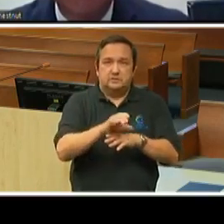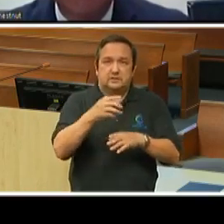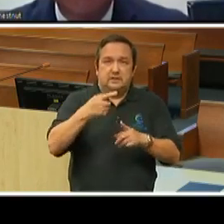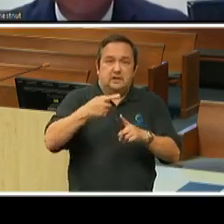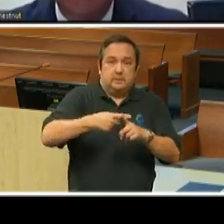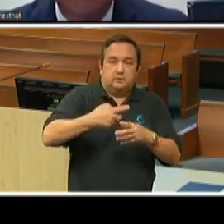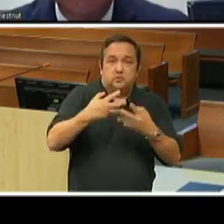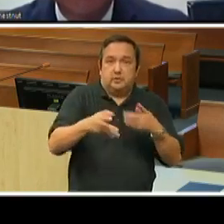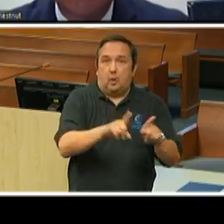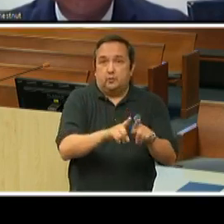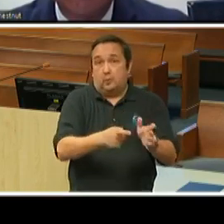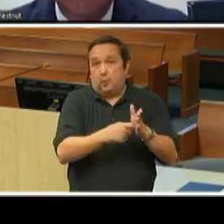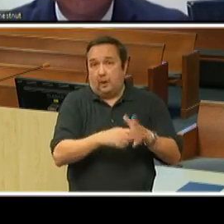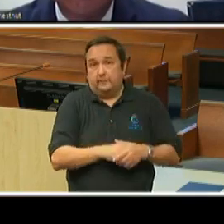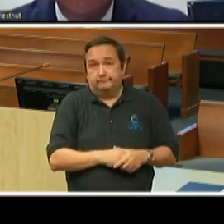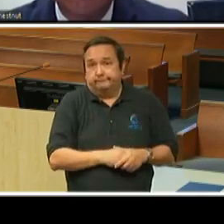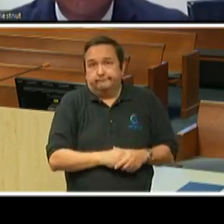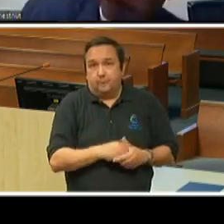screening a requirement.